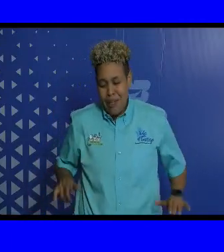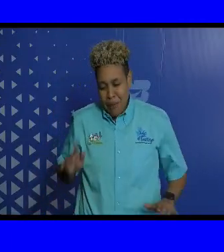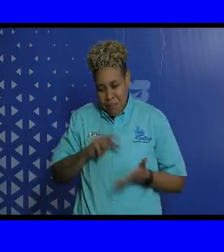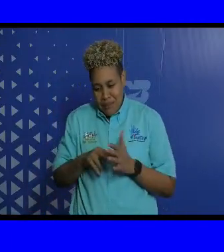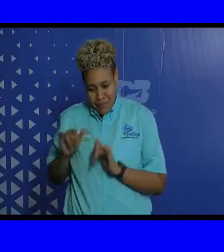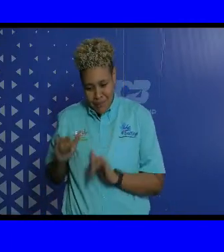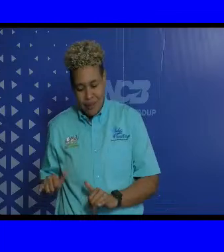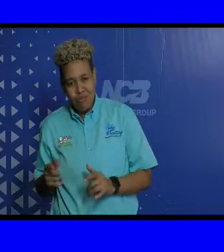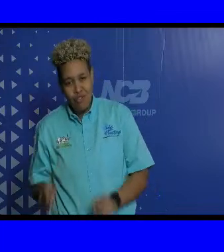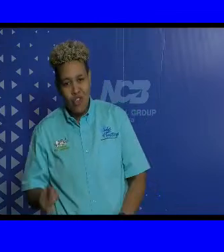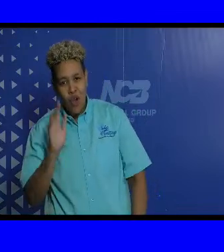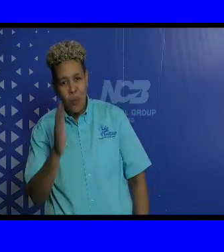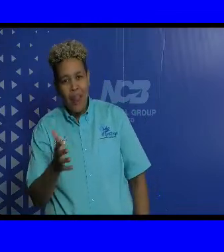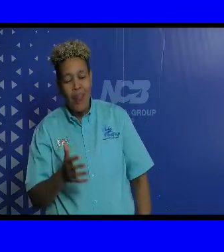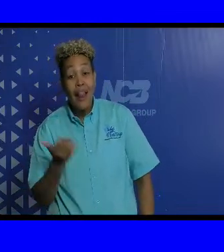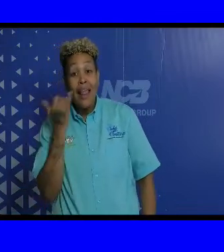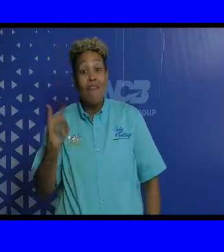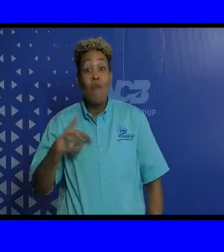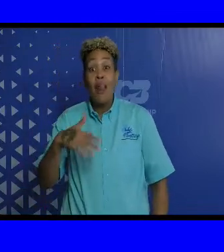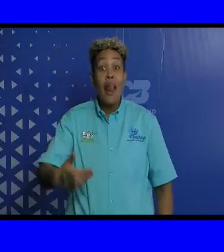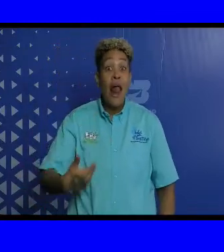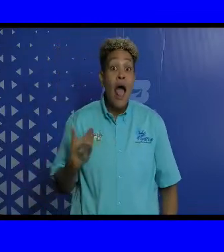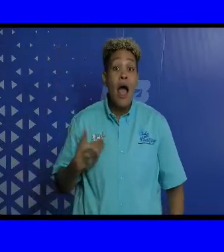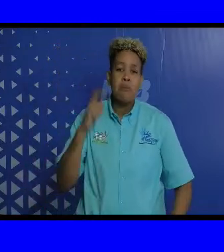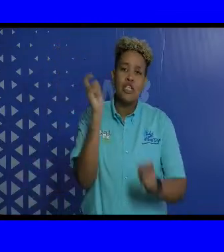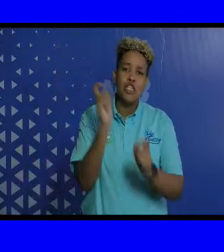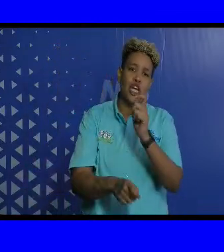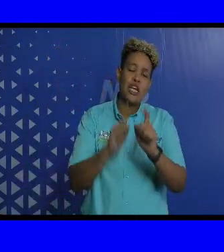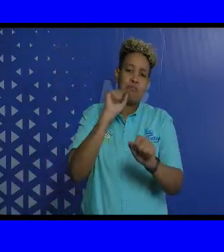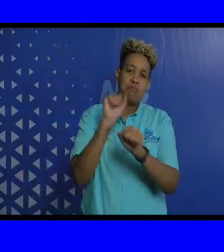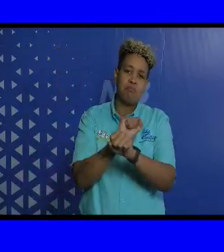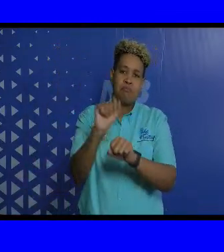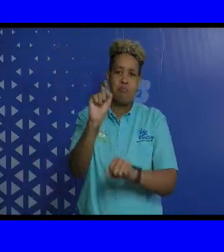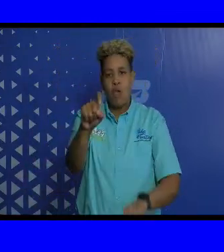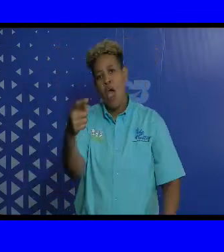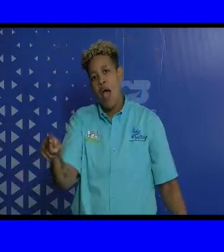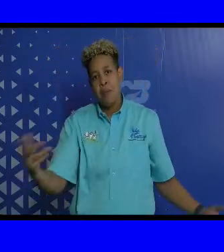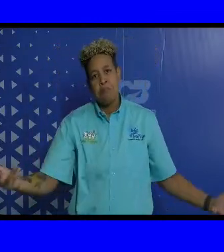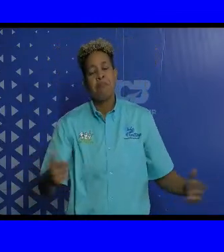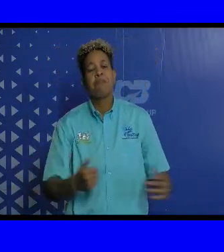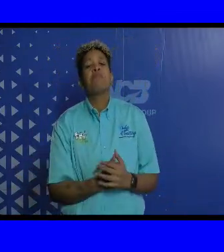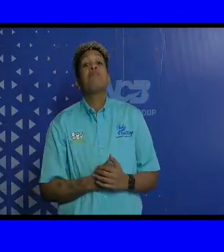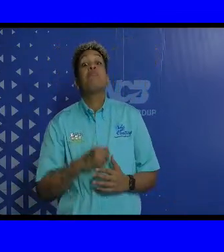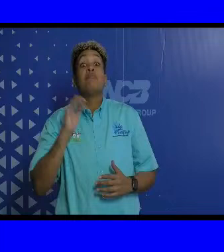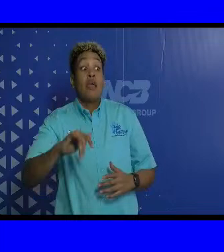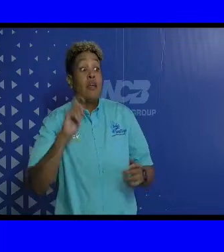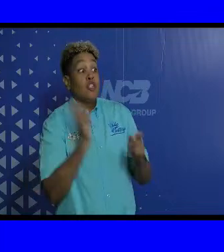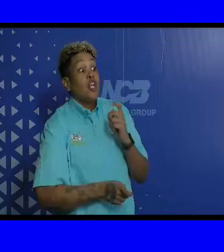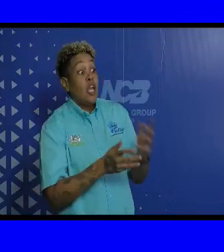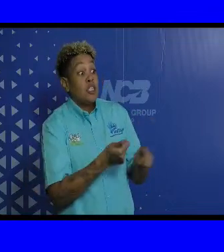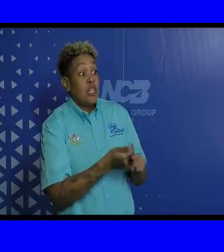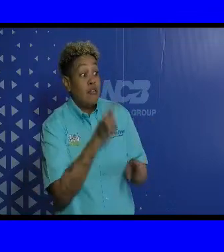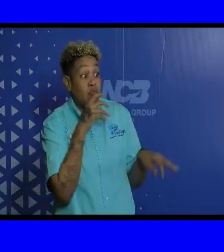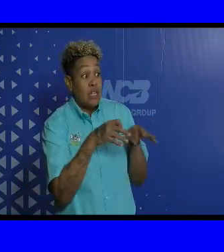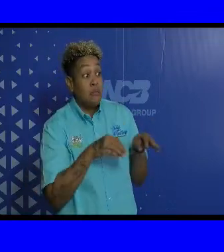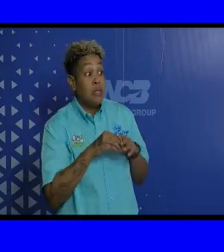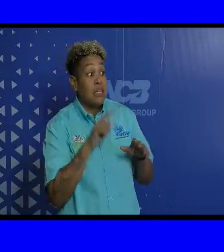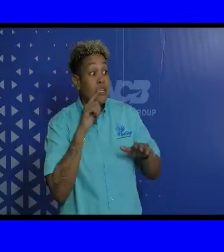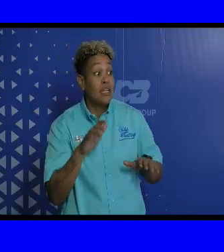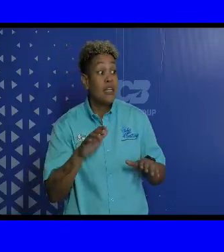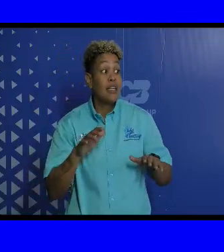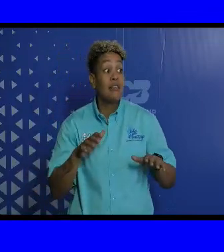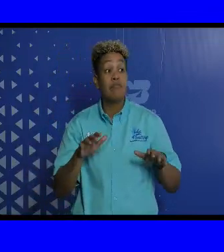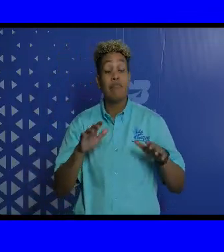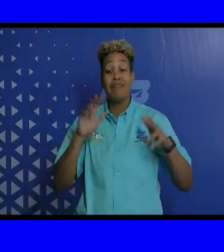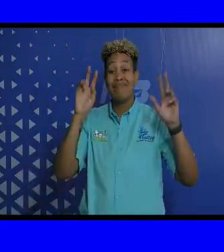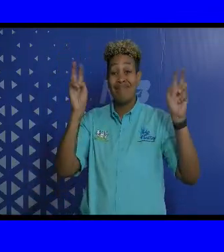other words, if we weren't happy, then change was required. That change was articulated in the acronym